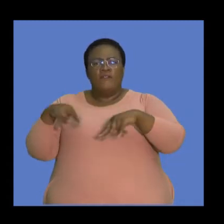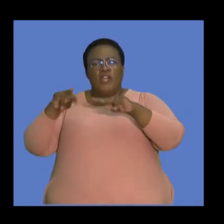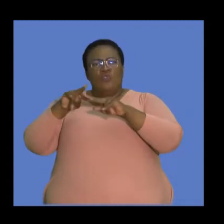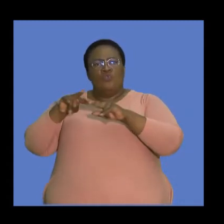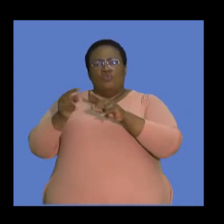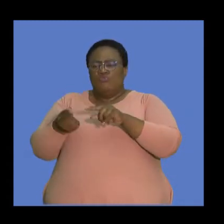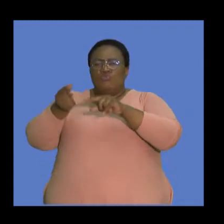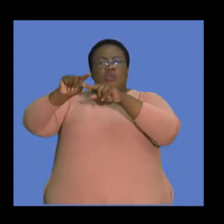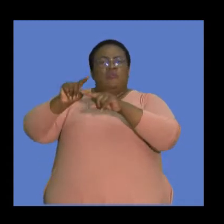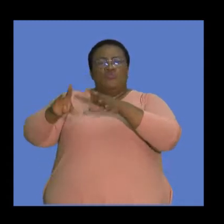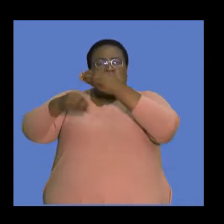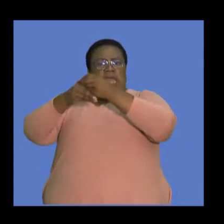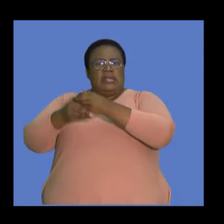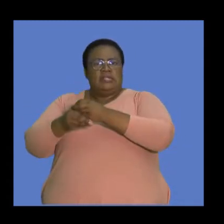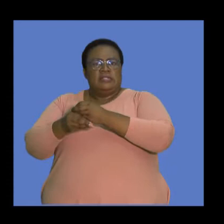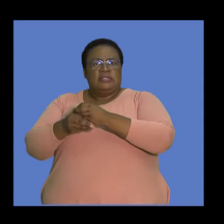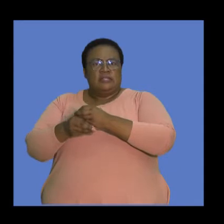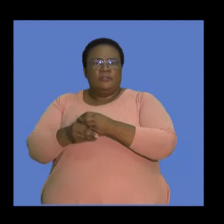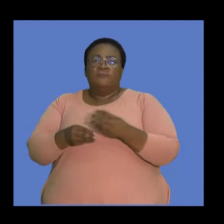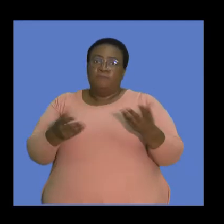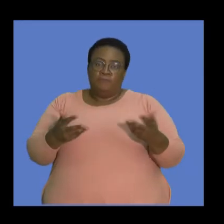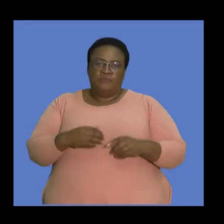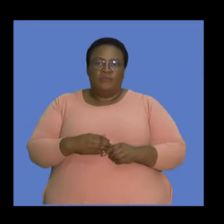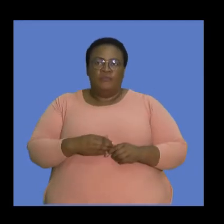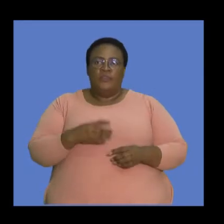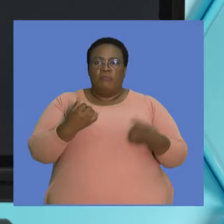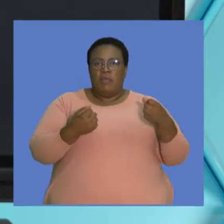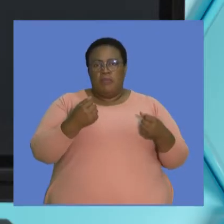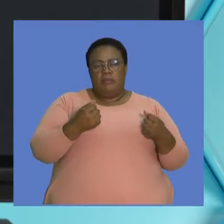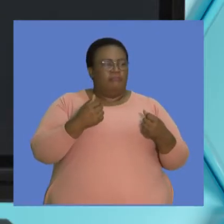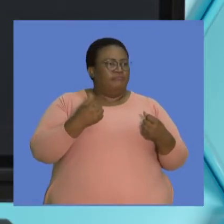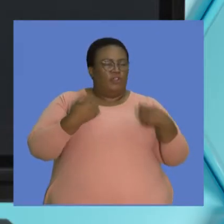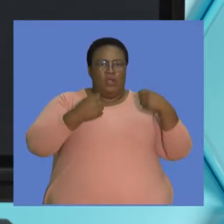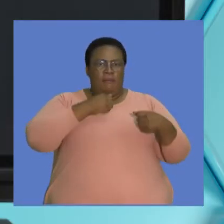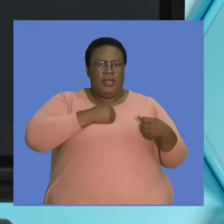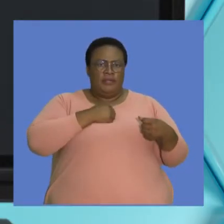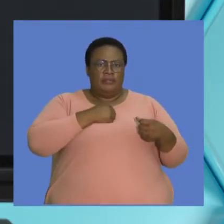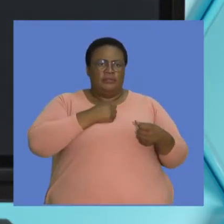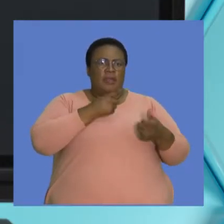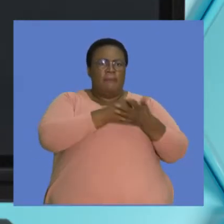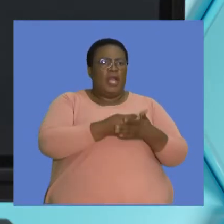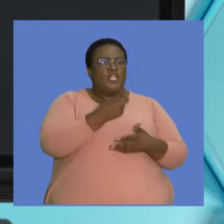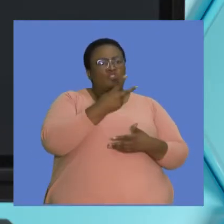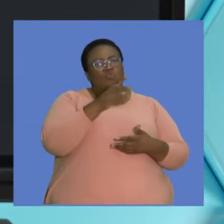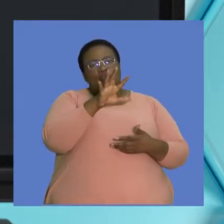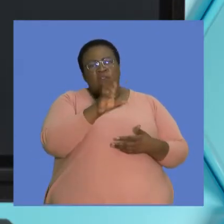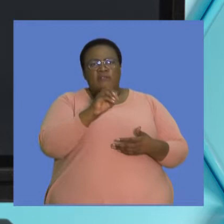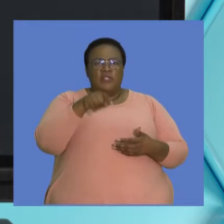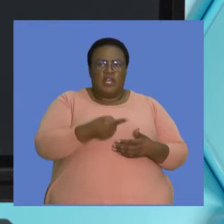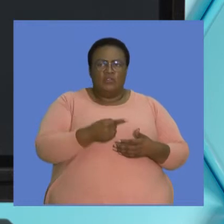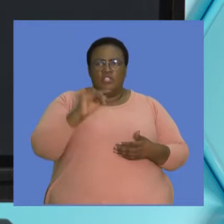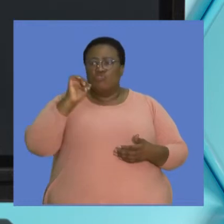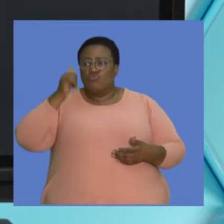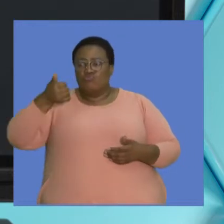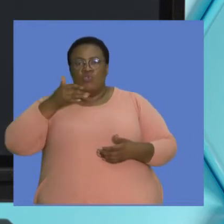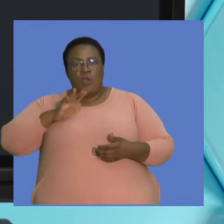if maybe today I am buying my car and it's 250,000, tomorrow I want to buy it